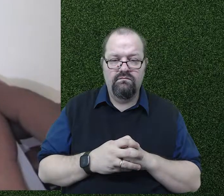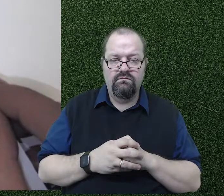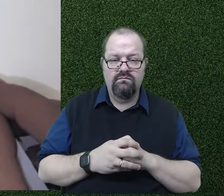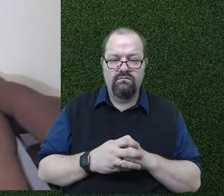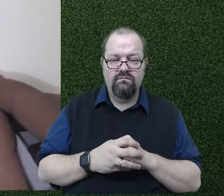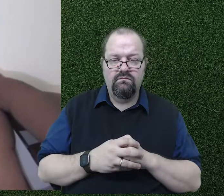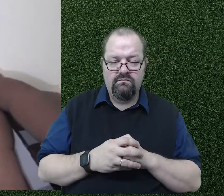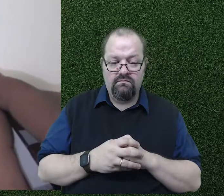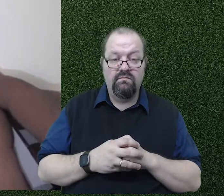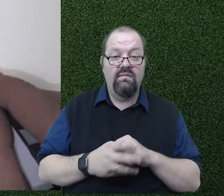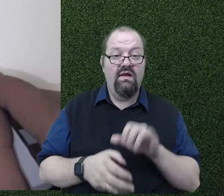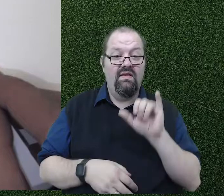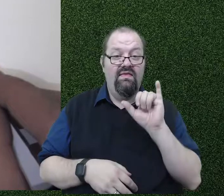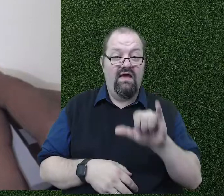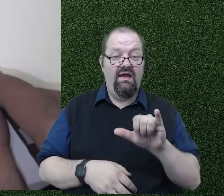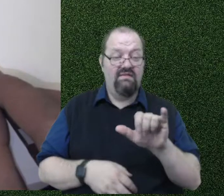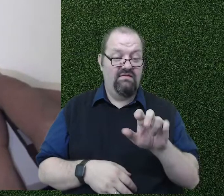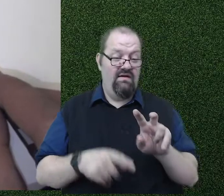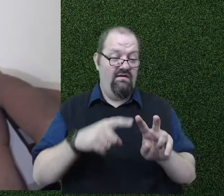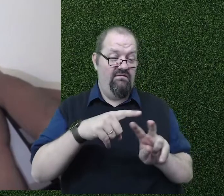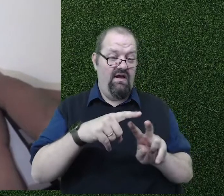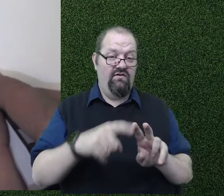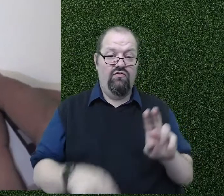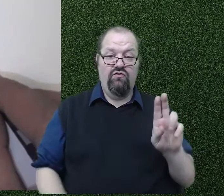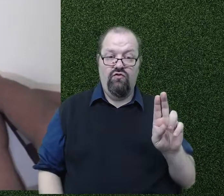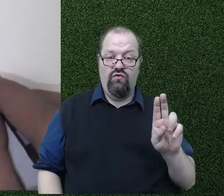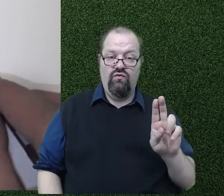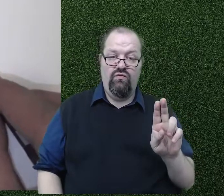So this is my vector u.